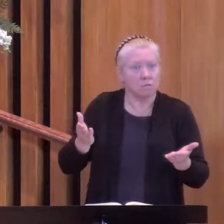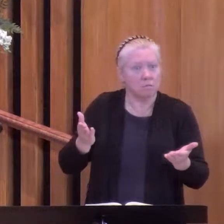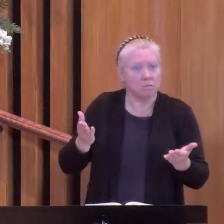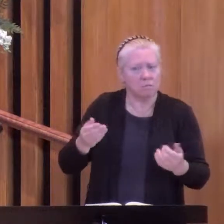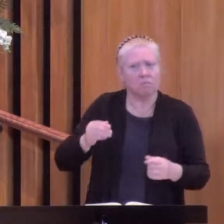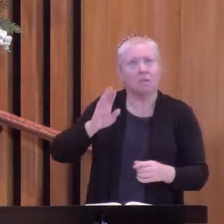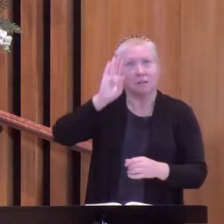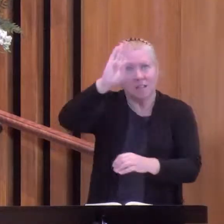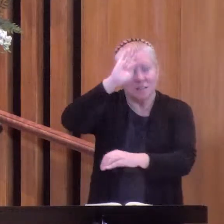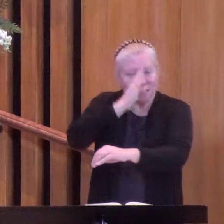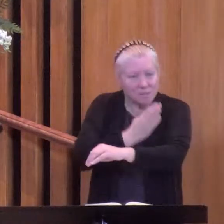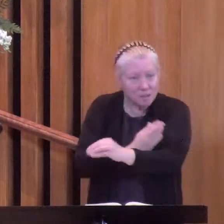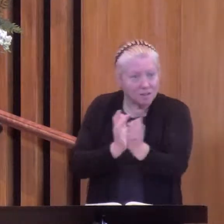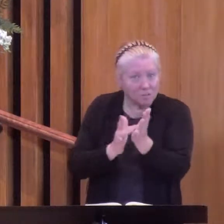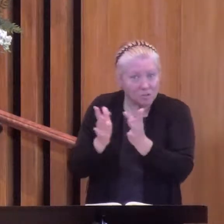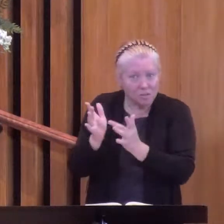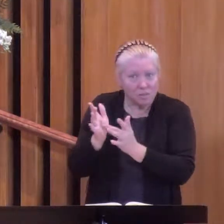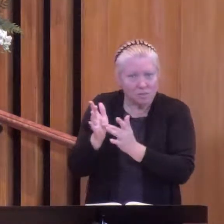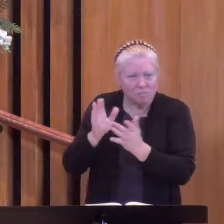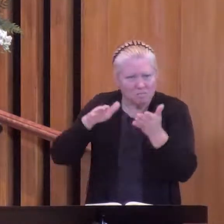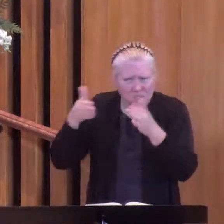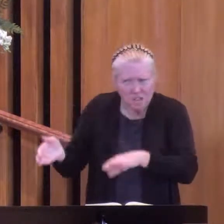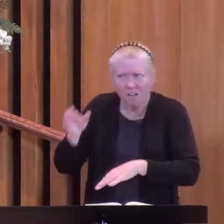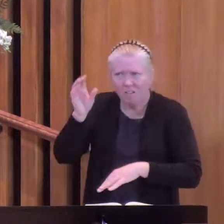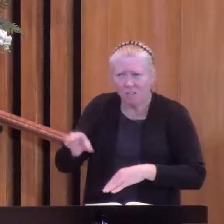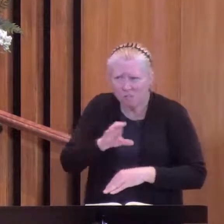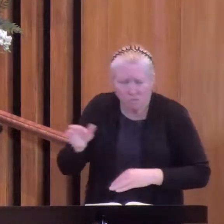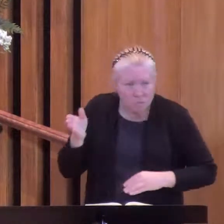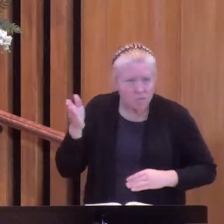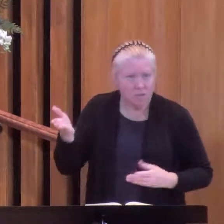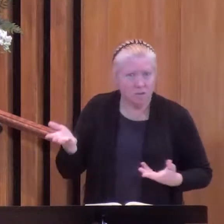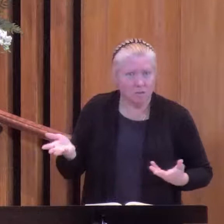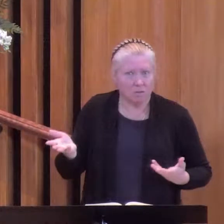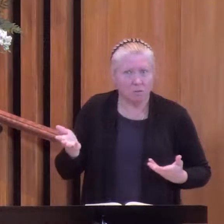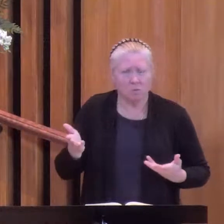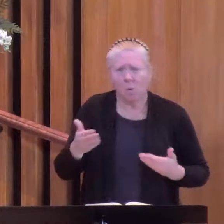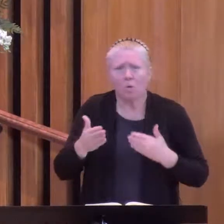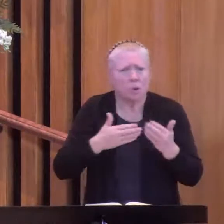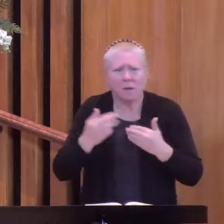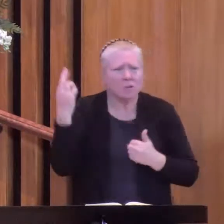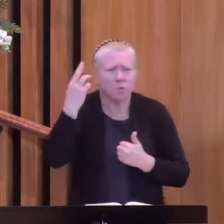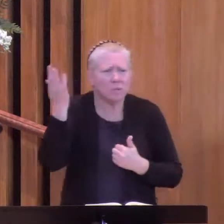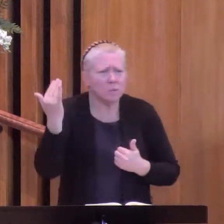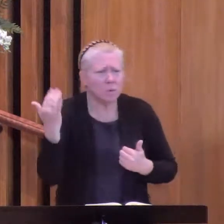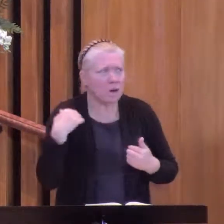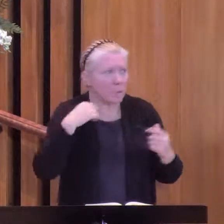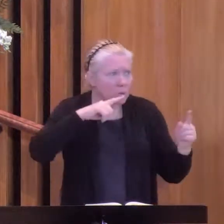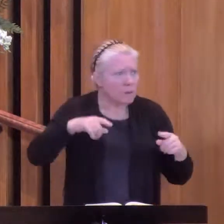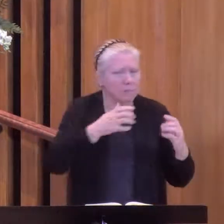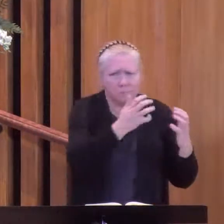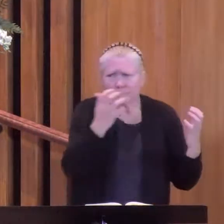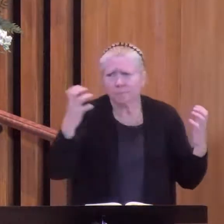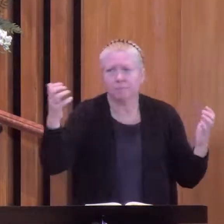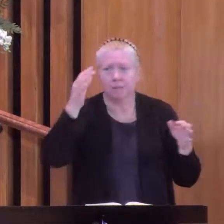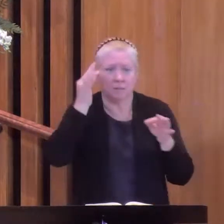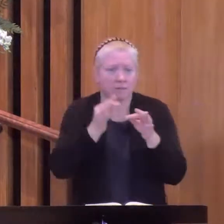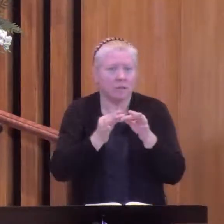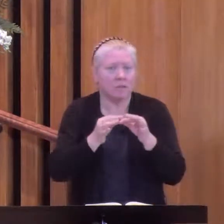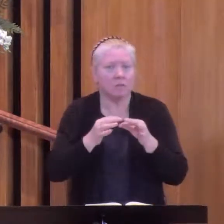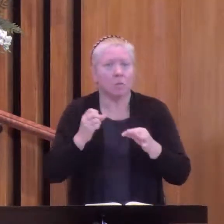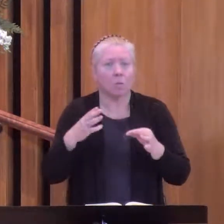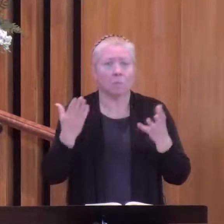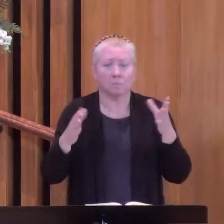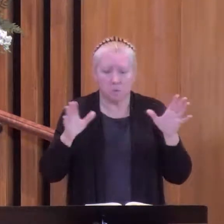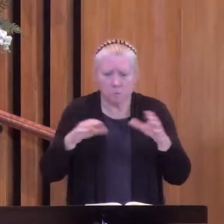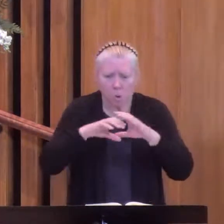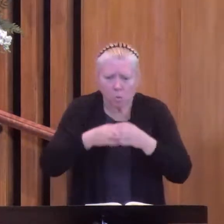is gathering together as a community of faith, or when we come personally or with a small group of people to